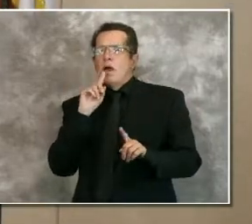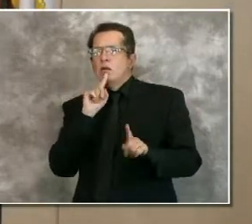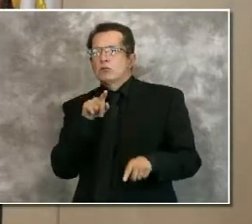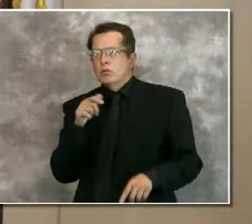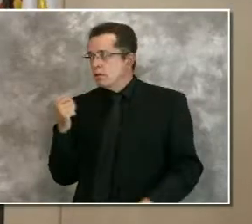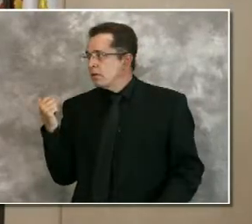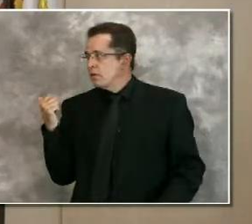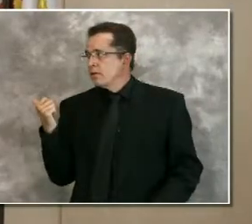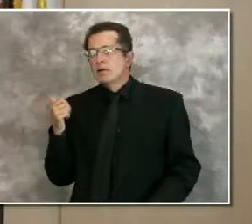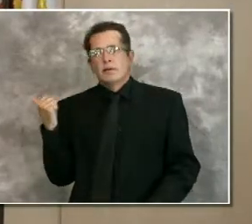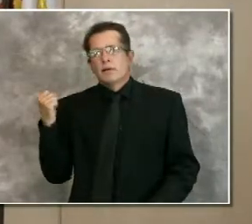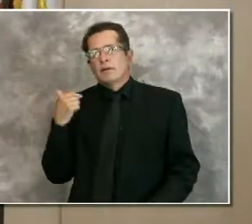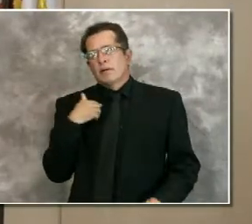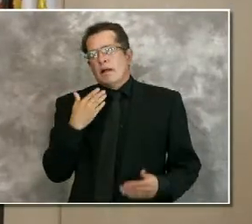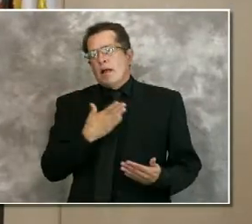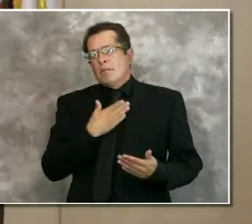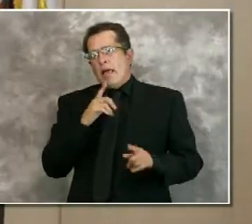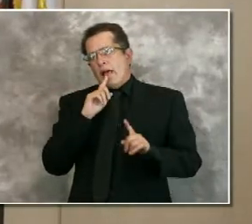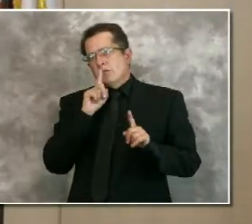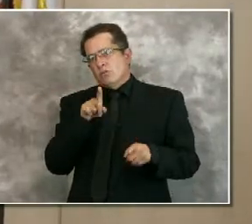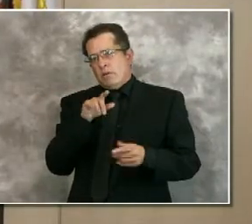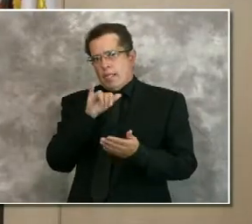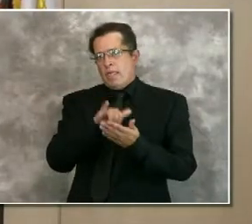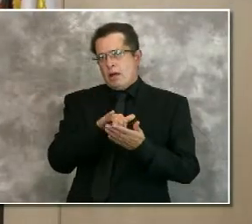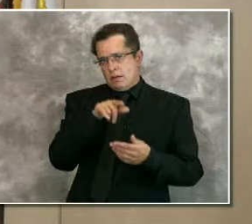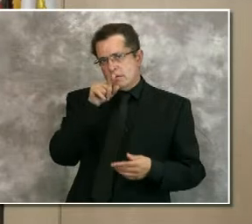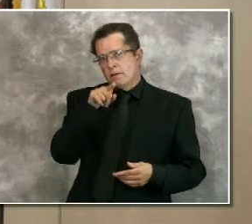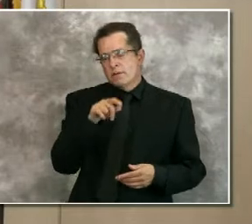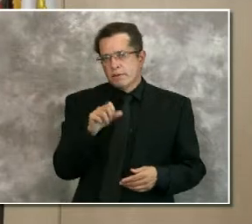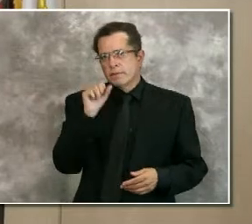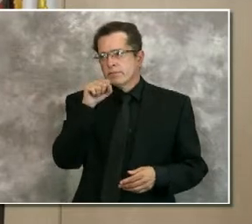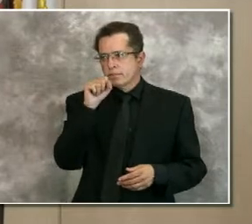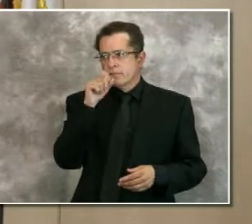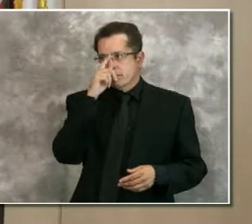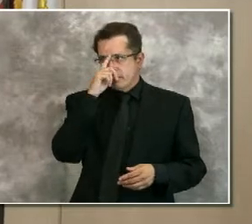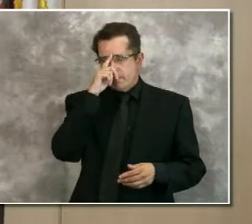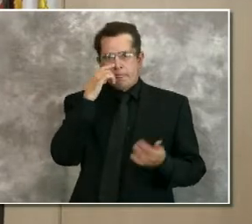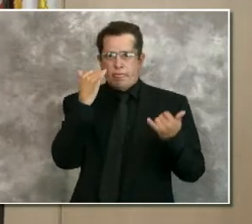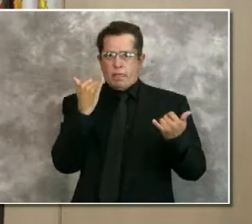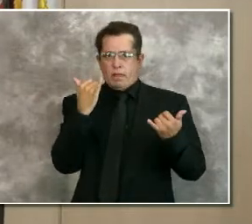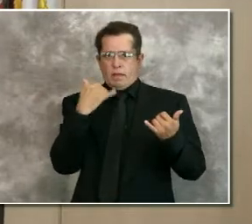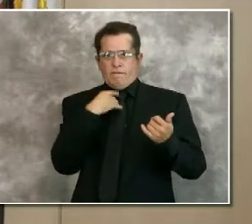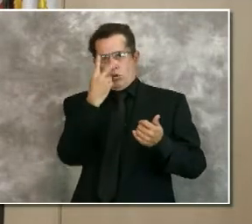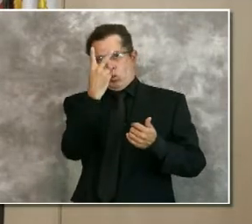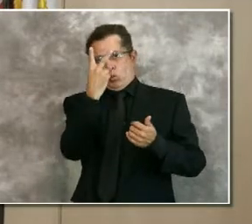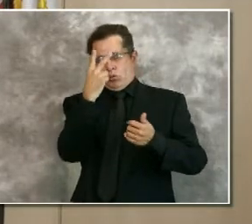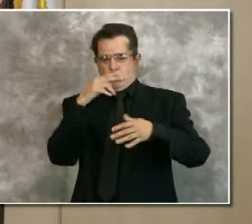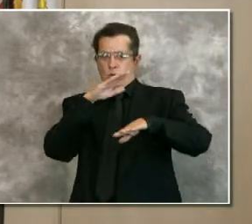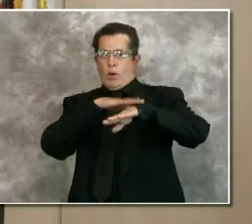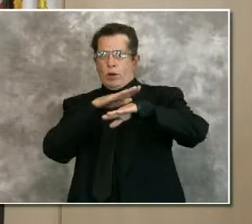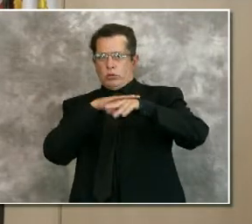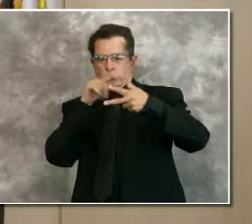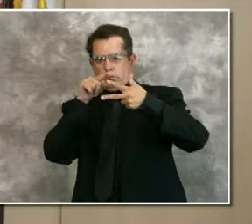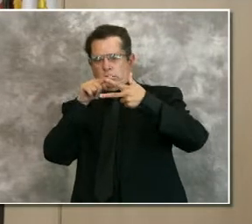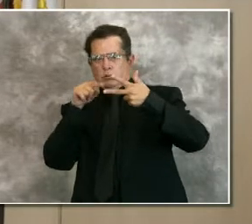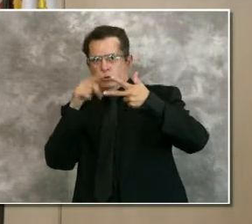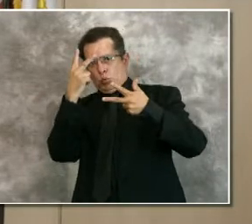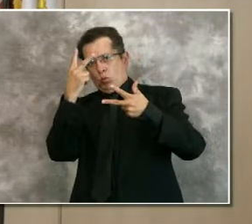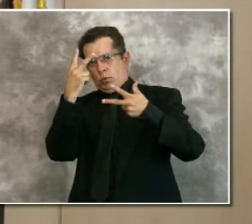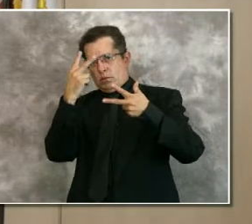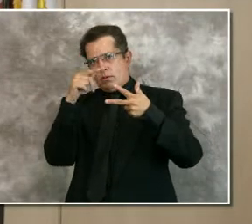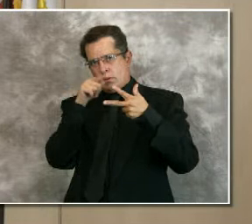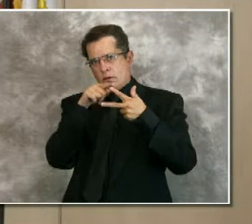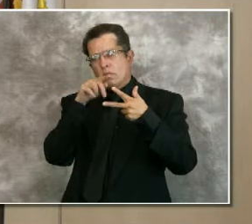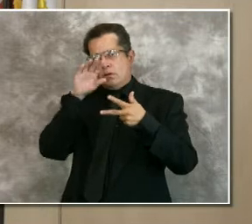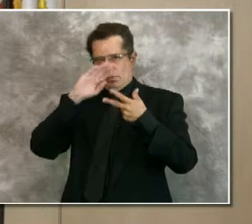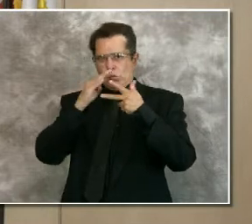Well, happy to answer that question. First of all, there have only been 2 triggers that have been abnormal, and one particularly